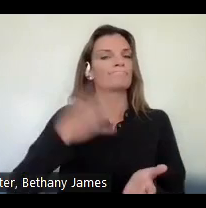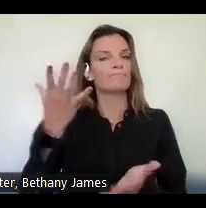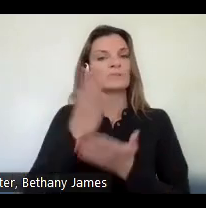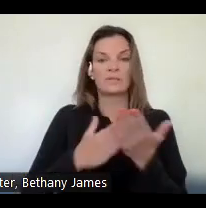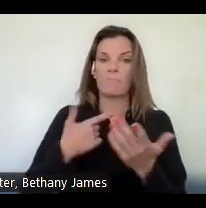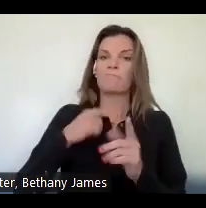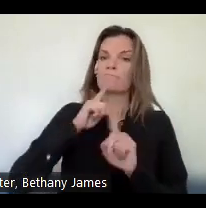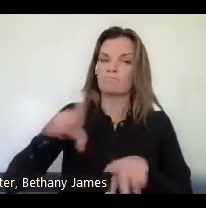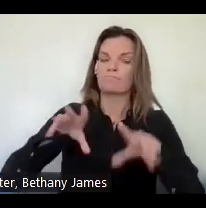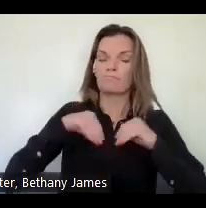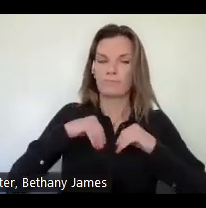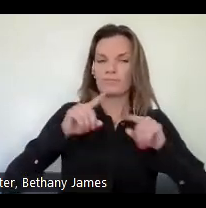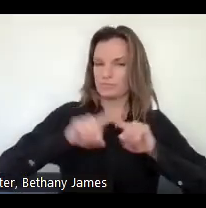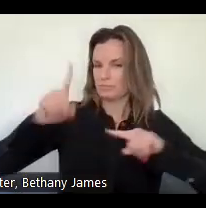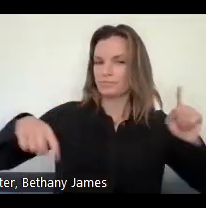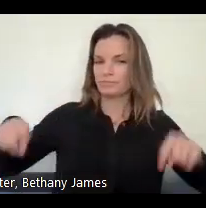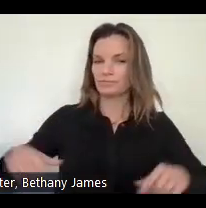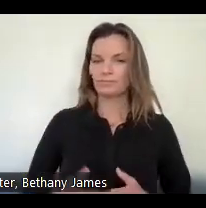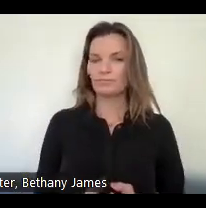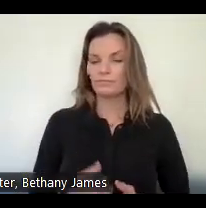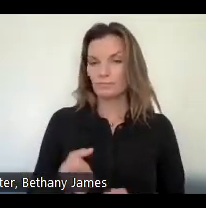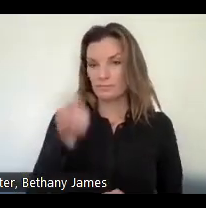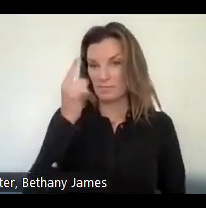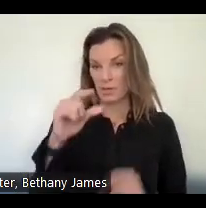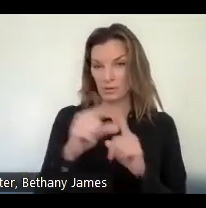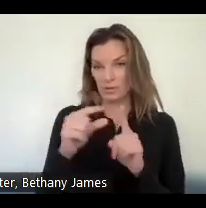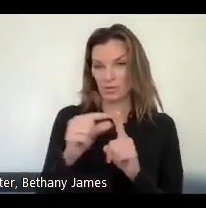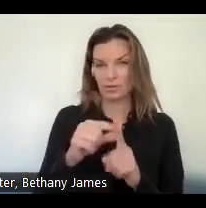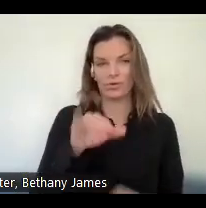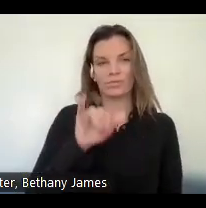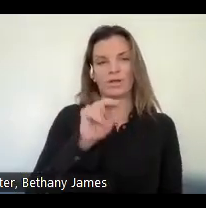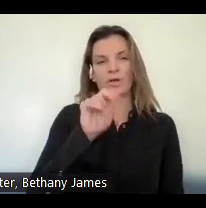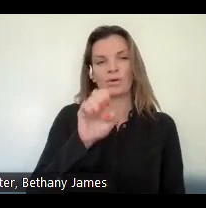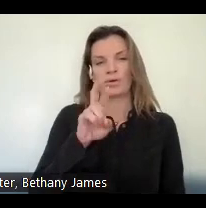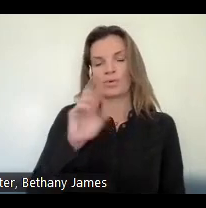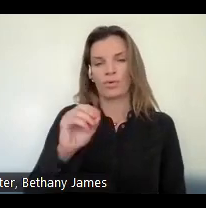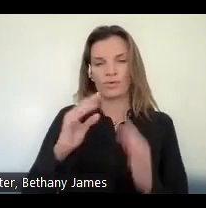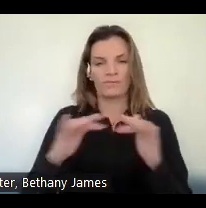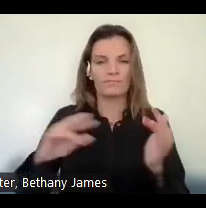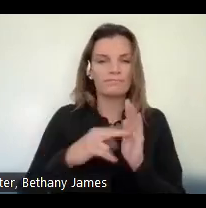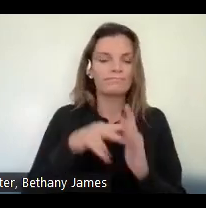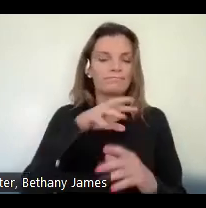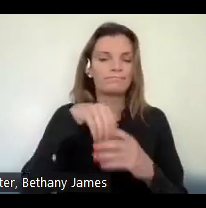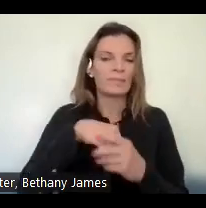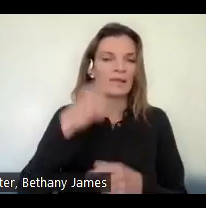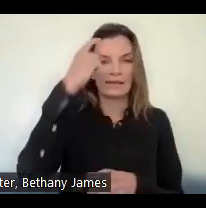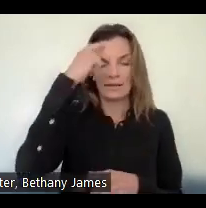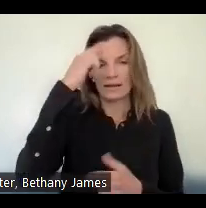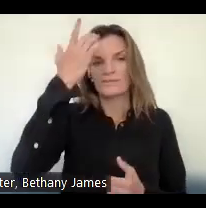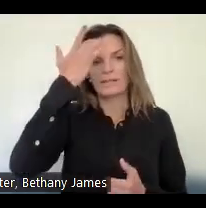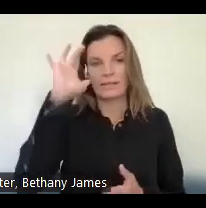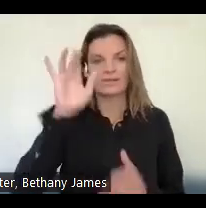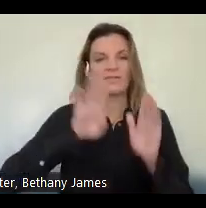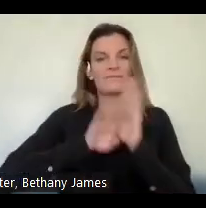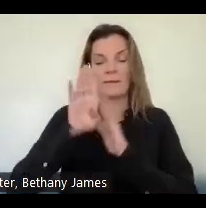Again, neurodiversity is an umbrella term, and so it encompasses cognitive, intellectual, developmental,